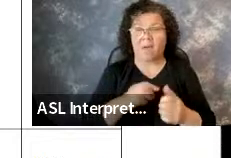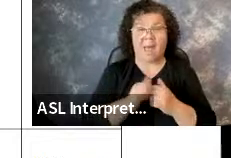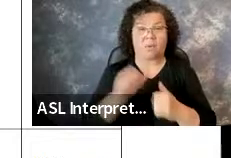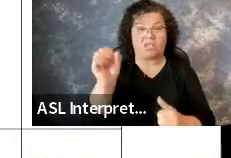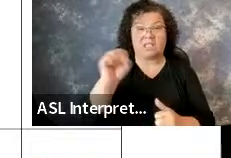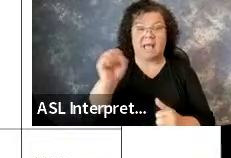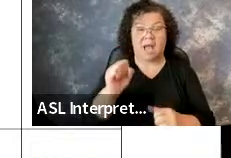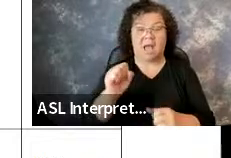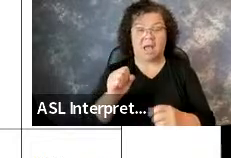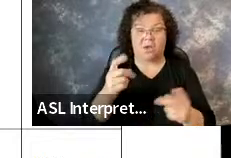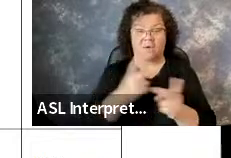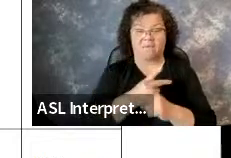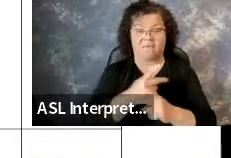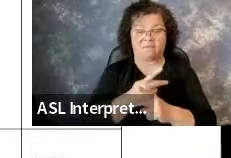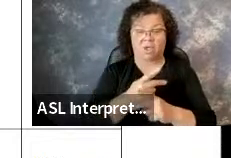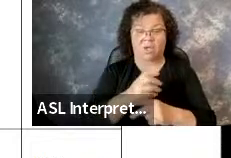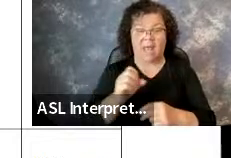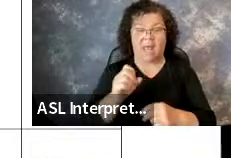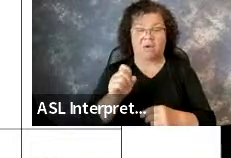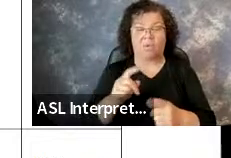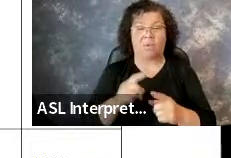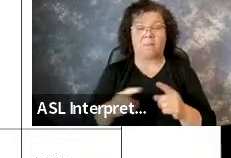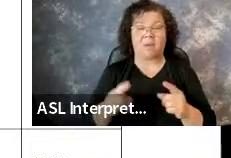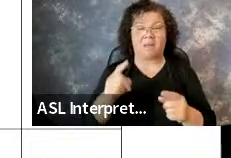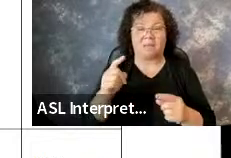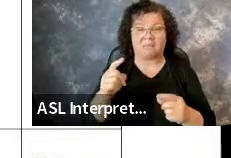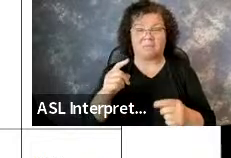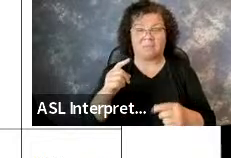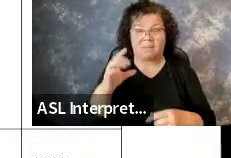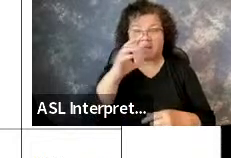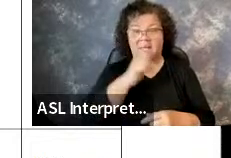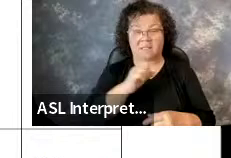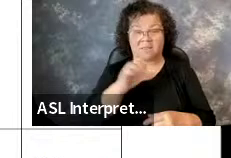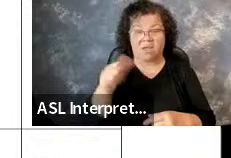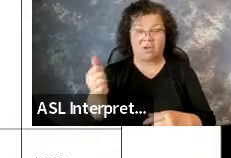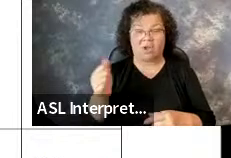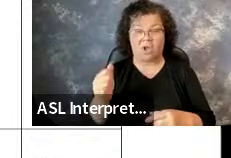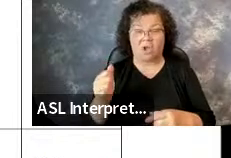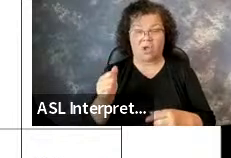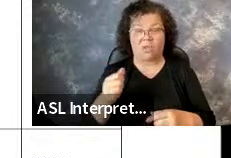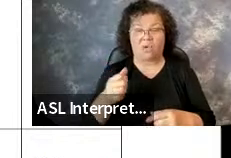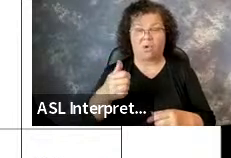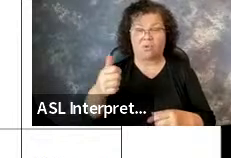with their sounder train. It seems like other jurisdictions so different,